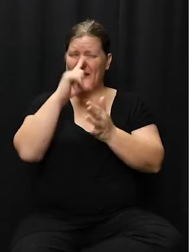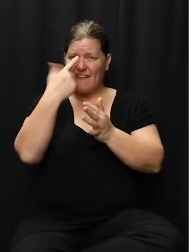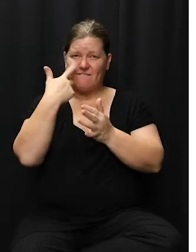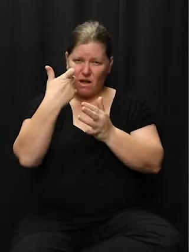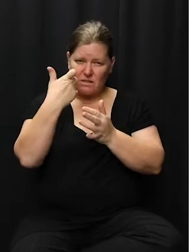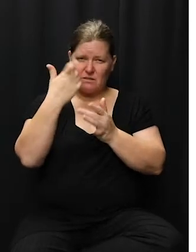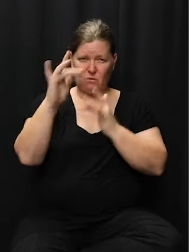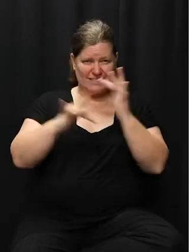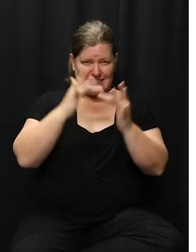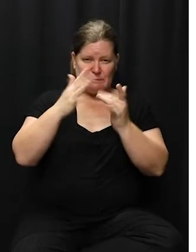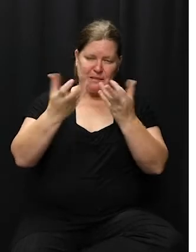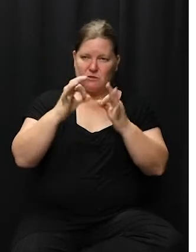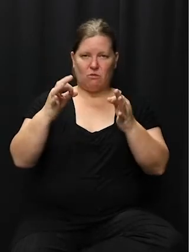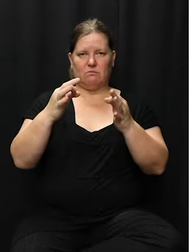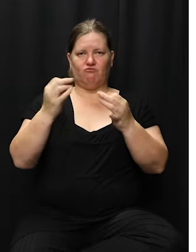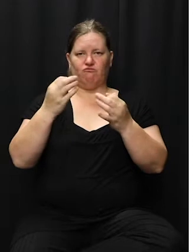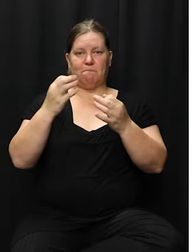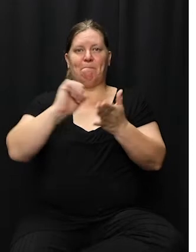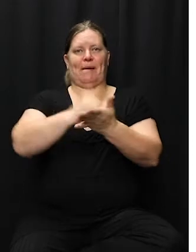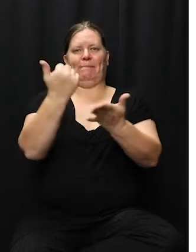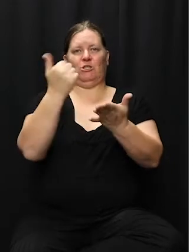not sure, but I don't think it's published.